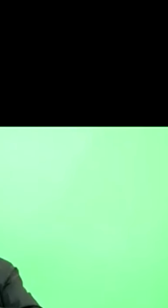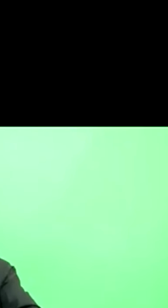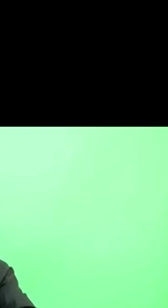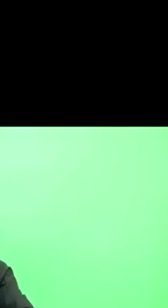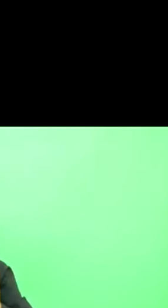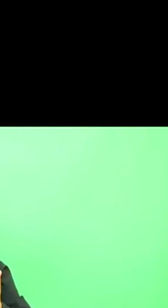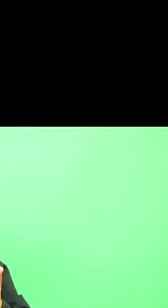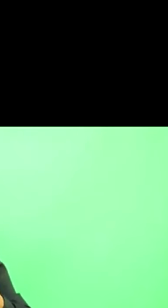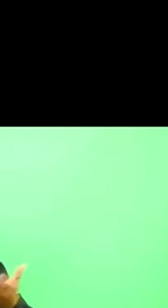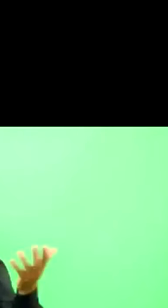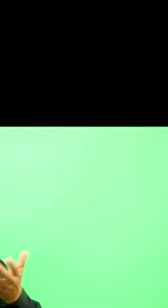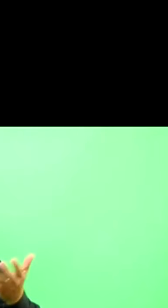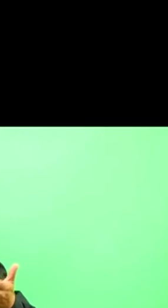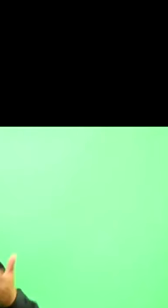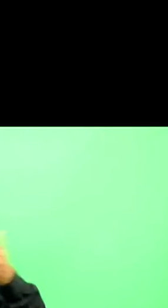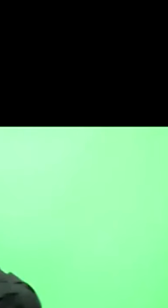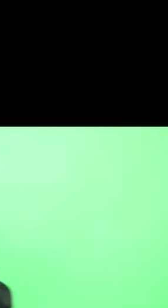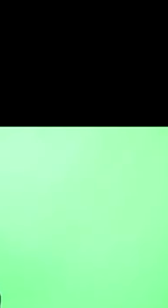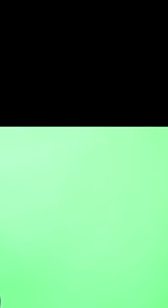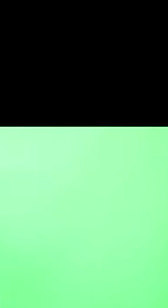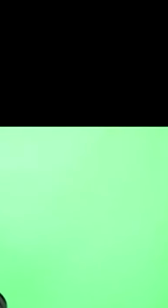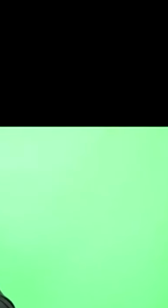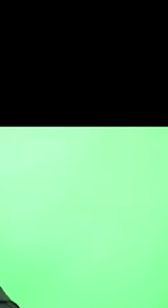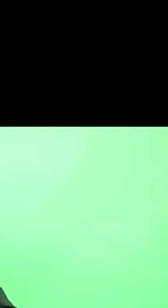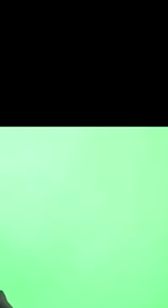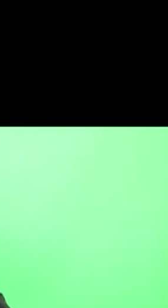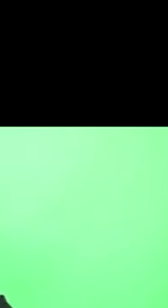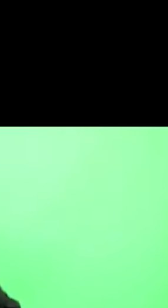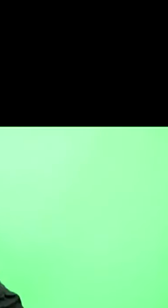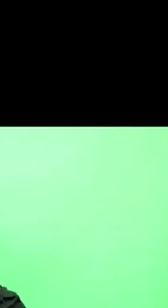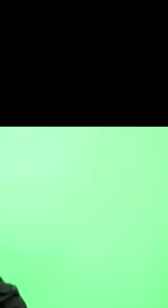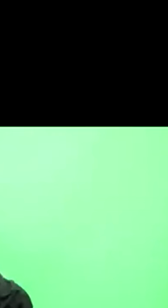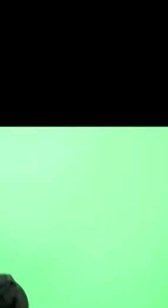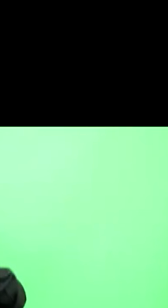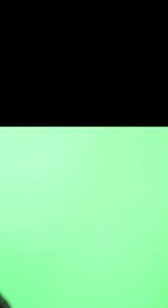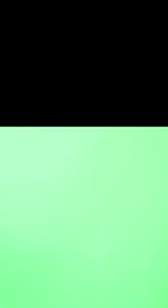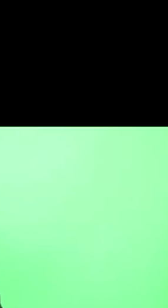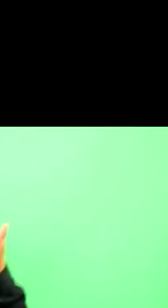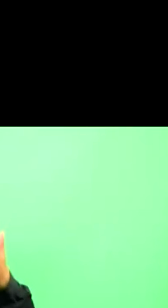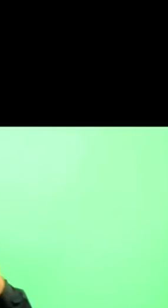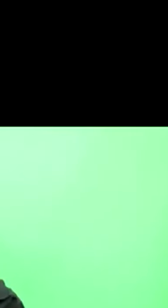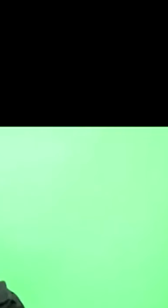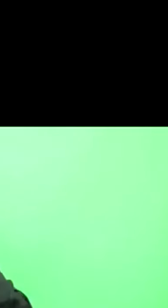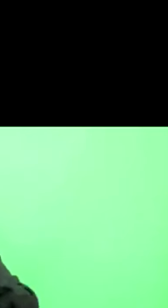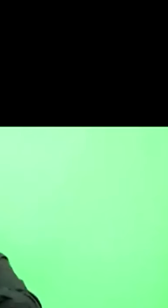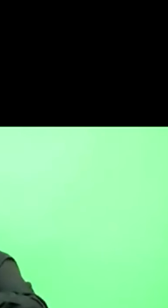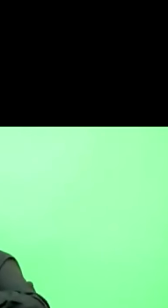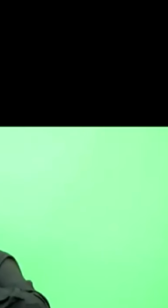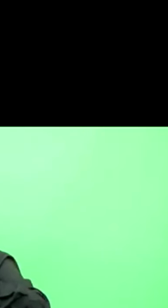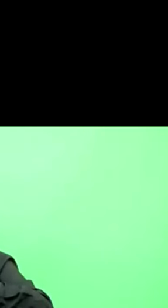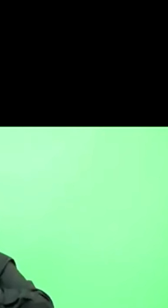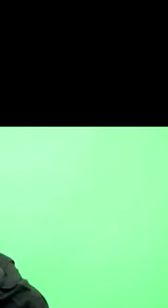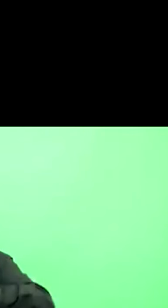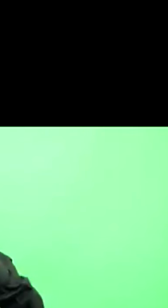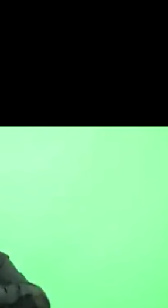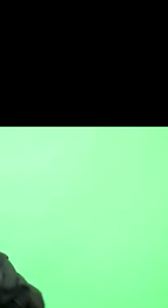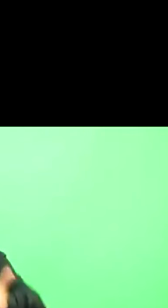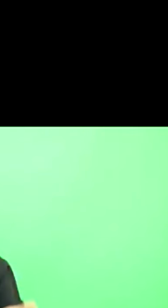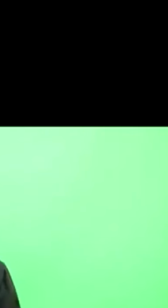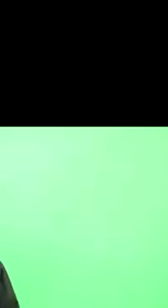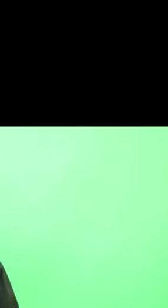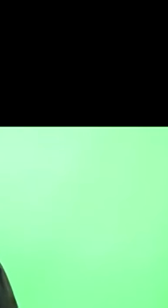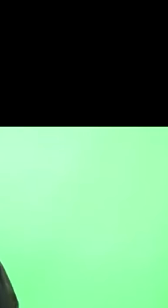that. So we cannot continue to be reactive, but we must prepare, we must adopt and adapt